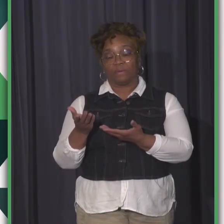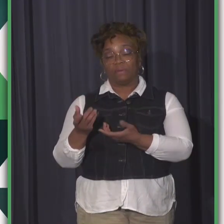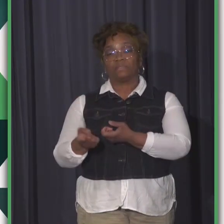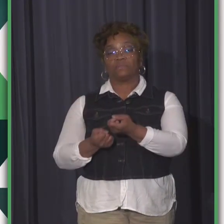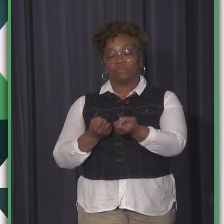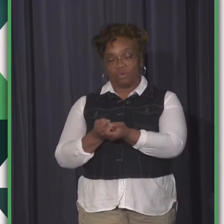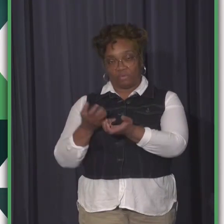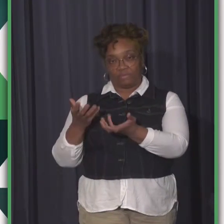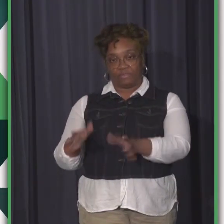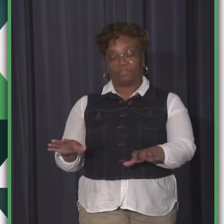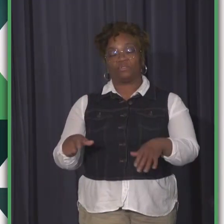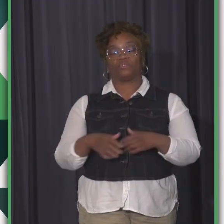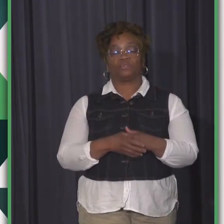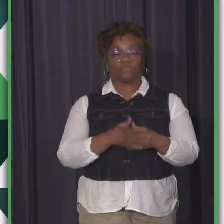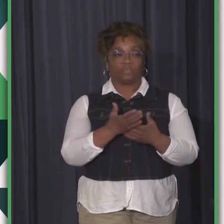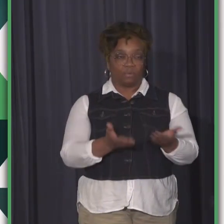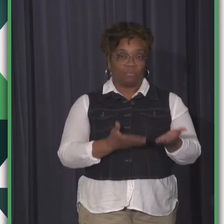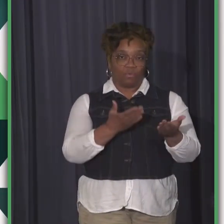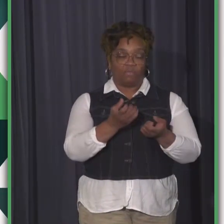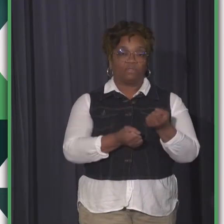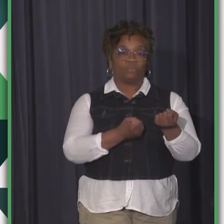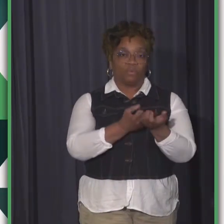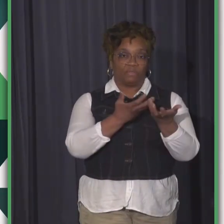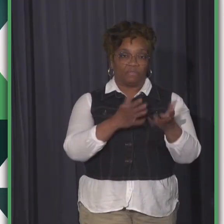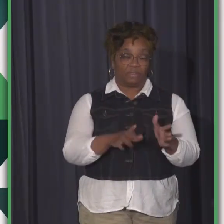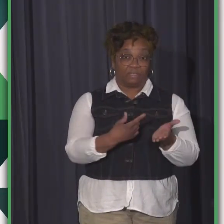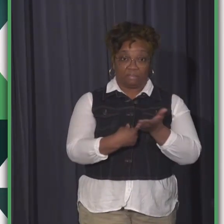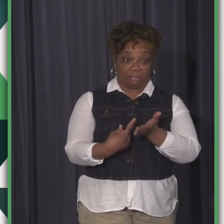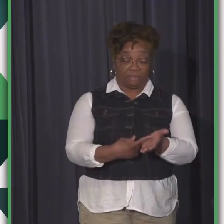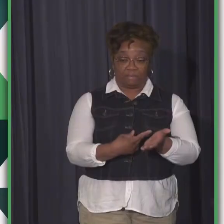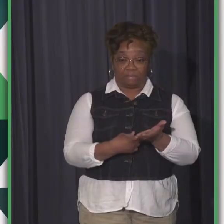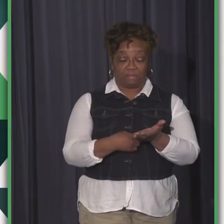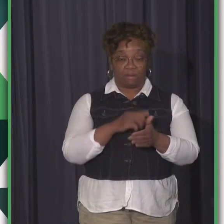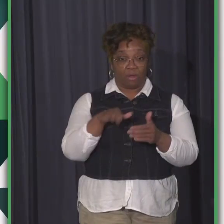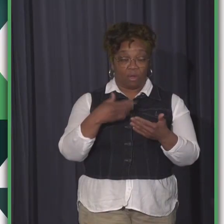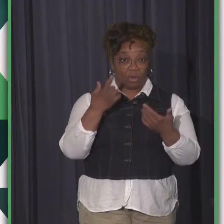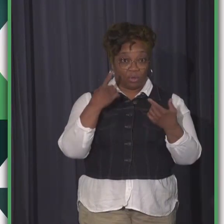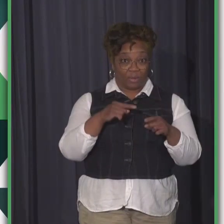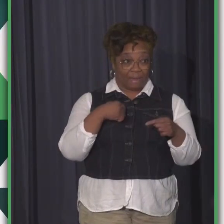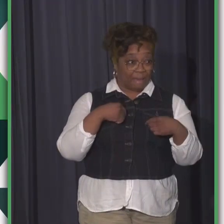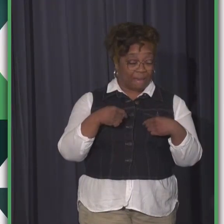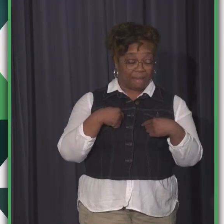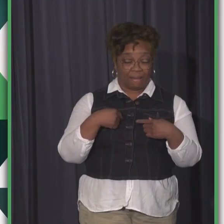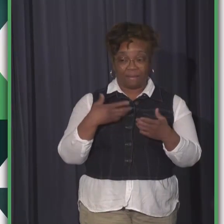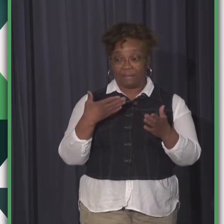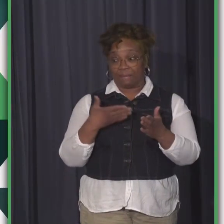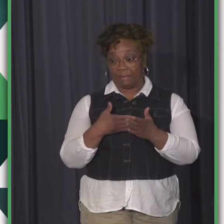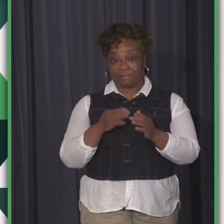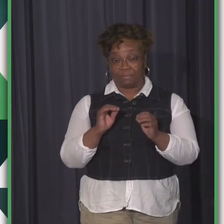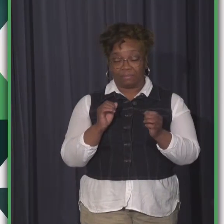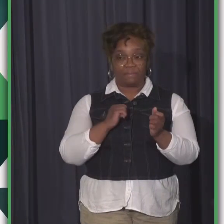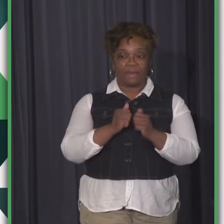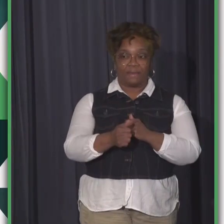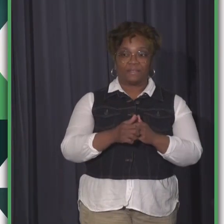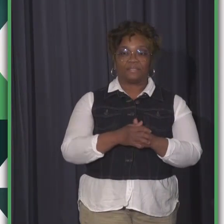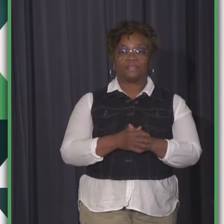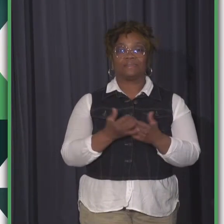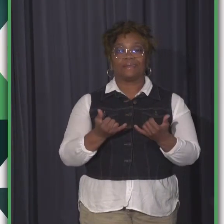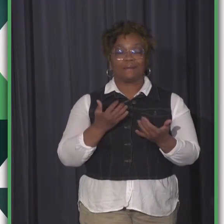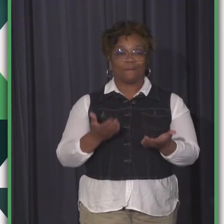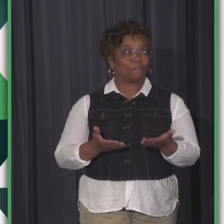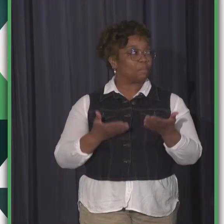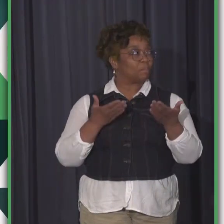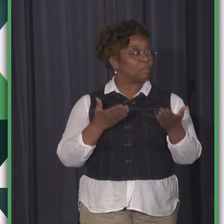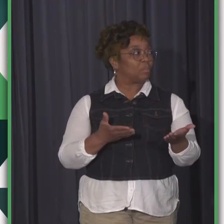Second. Second by Commissioner Bernard. Any discussion? All in favor say aye. Aye. Anyone opposed? The motion is carried. I entertain a